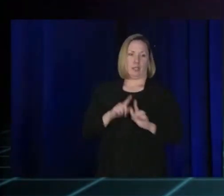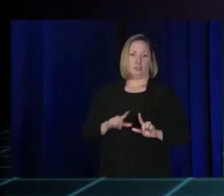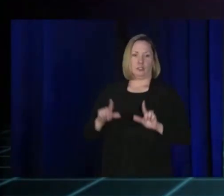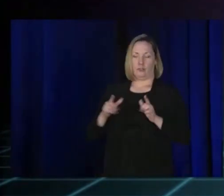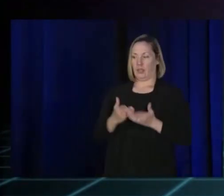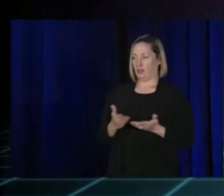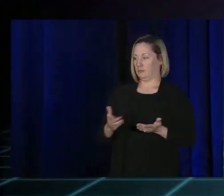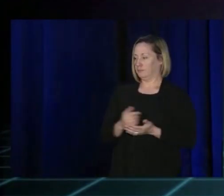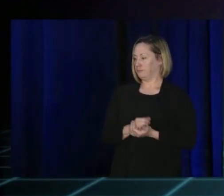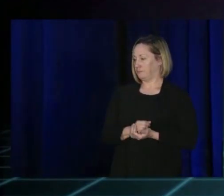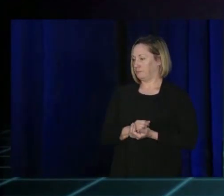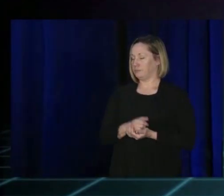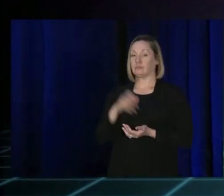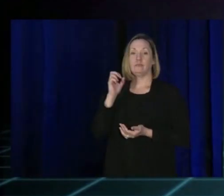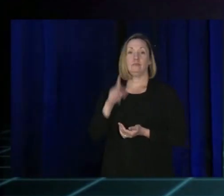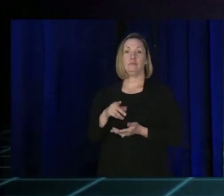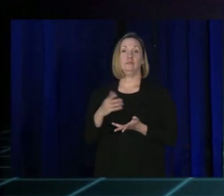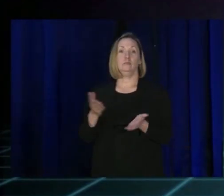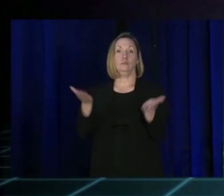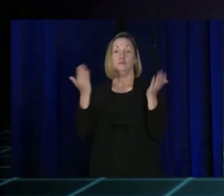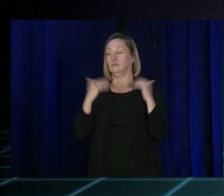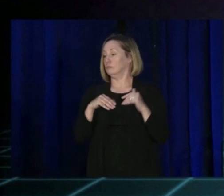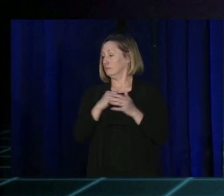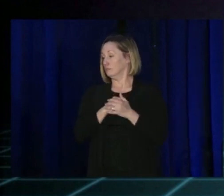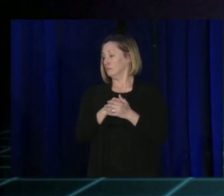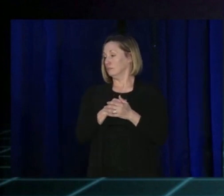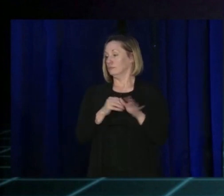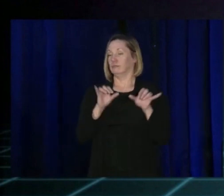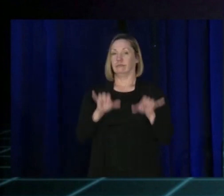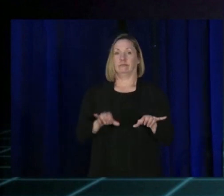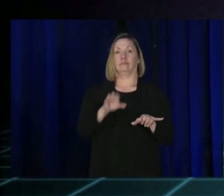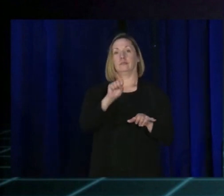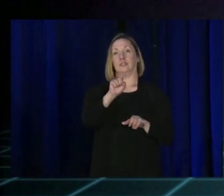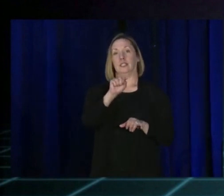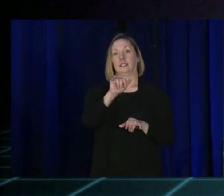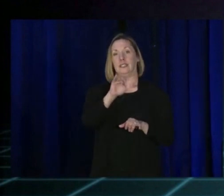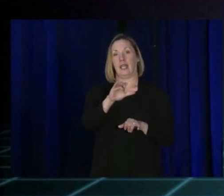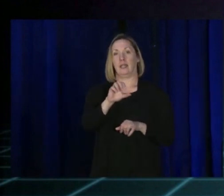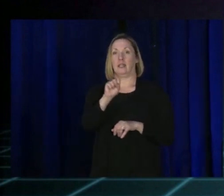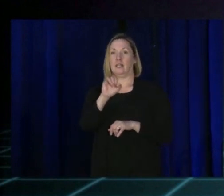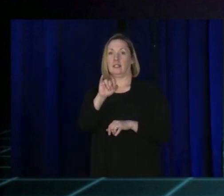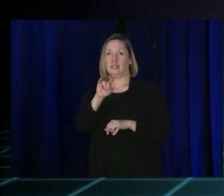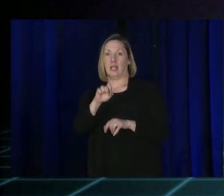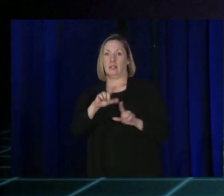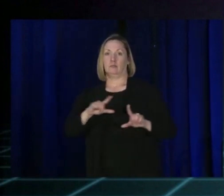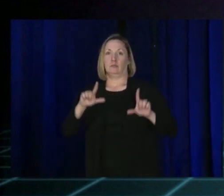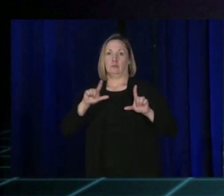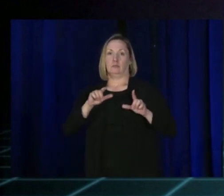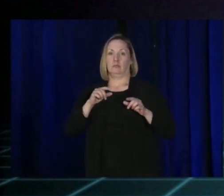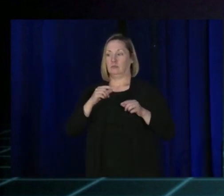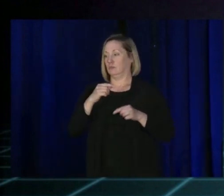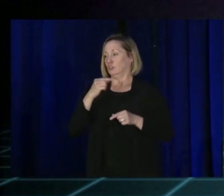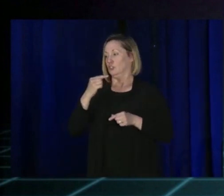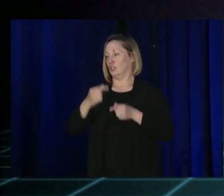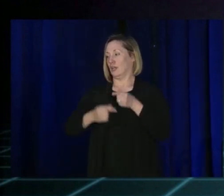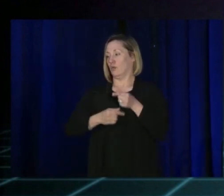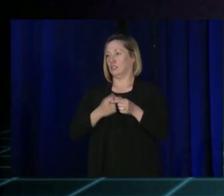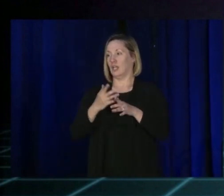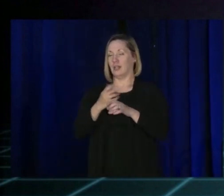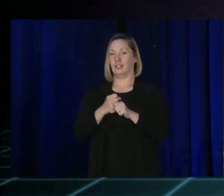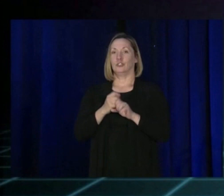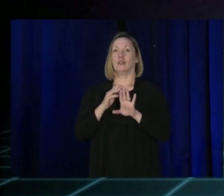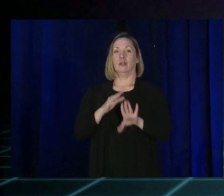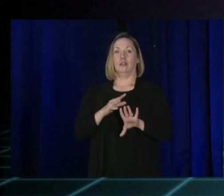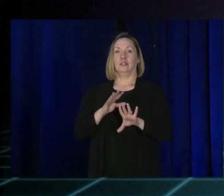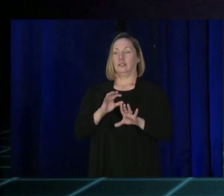Okay, so then we have static site generation. I'll let you all catch your breaths, and